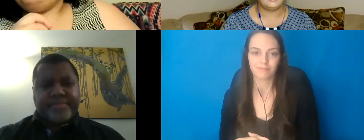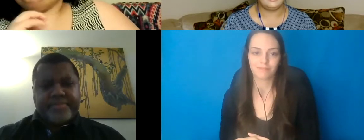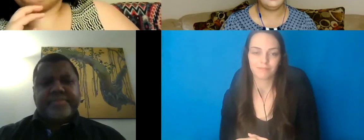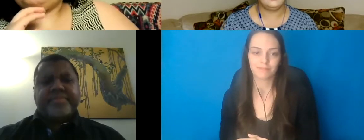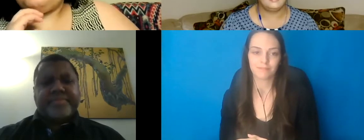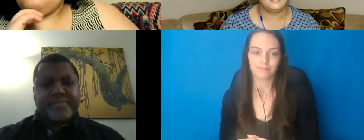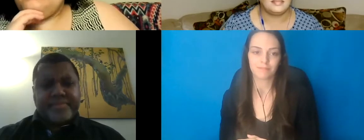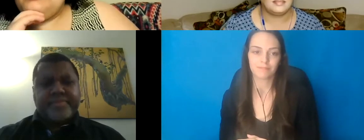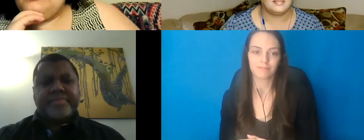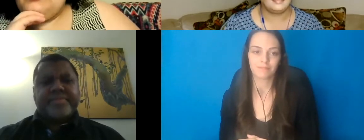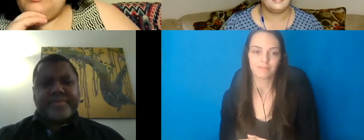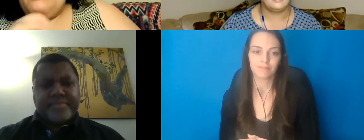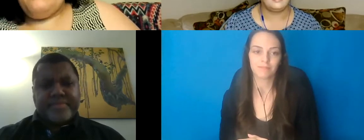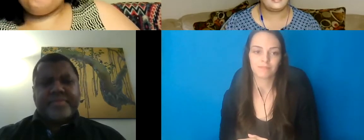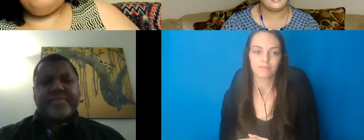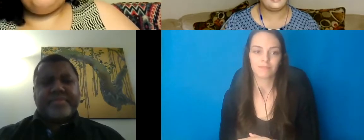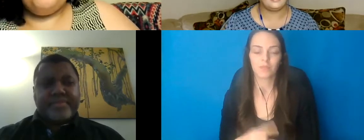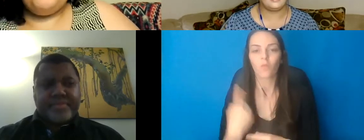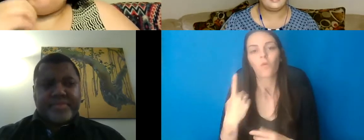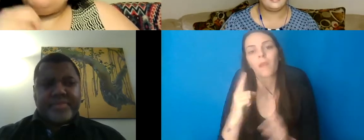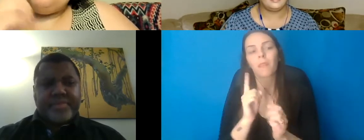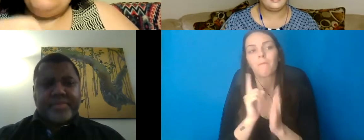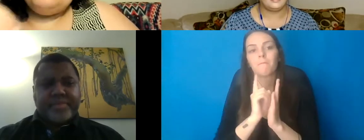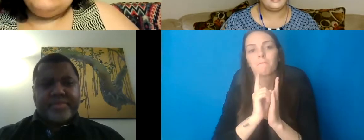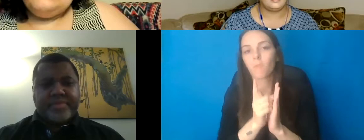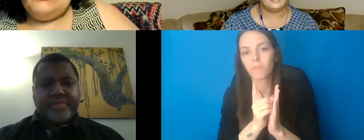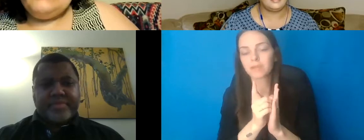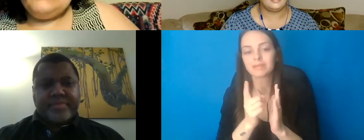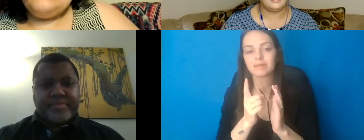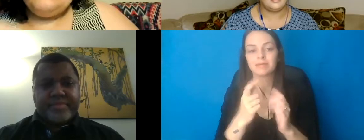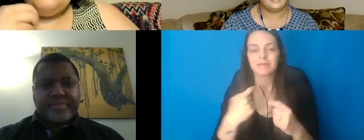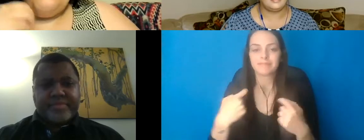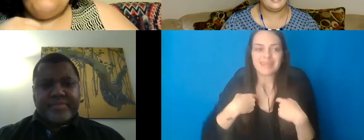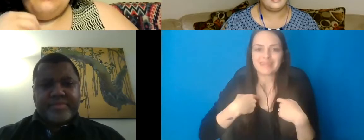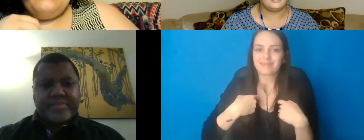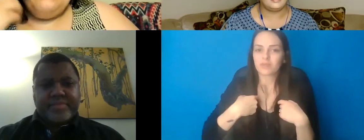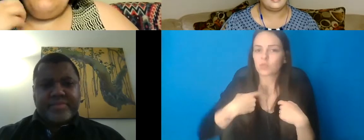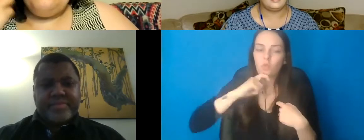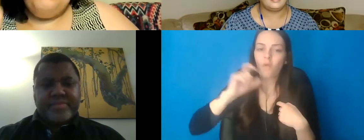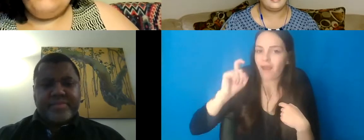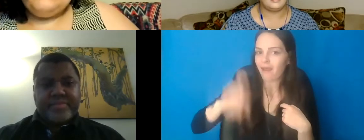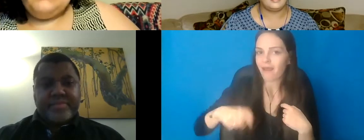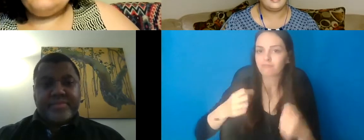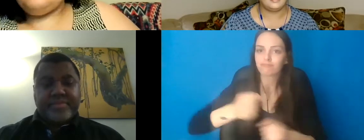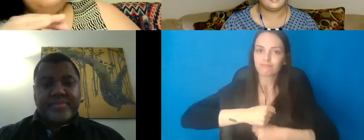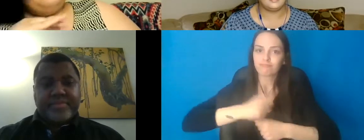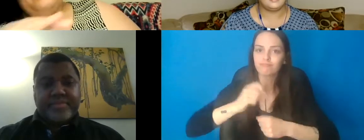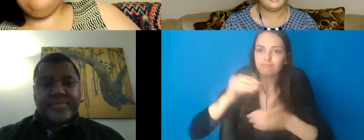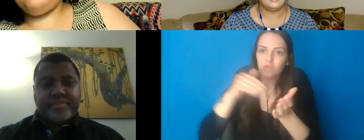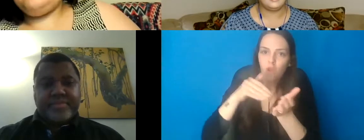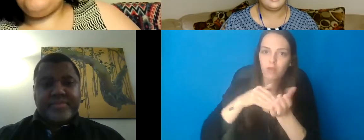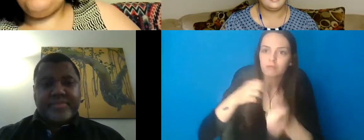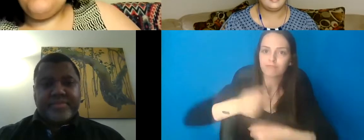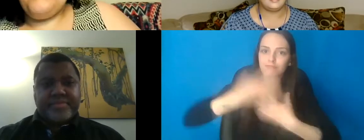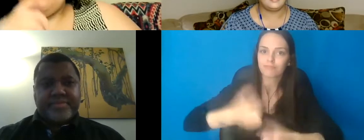it's one of those things where it's just like, I've gotten to a point where I'm like, I don't have to tell a doctor that I am intersex in any